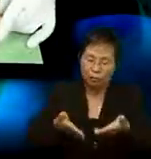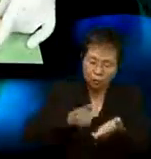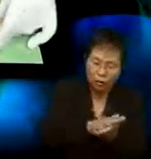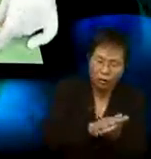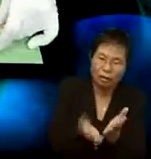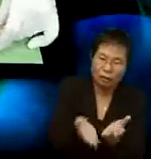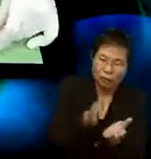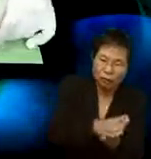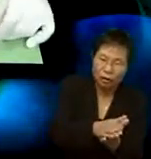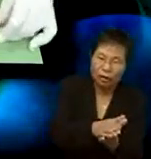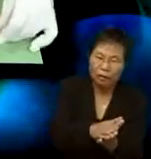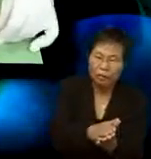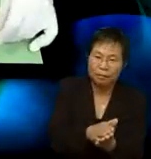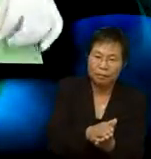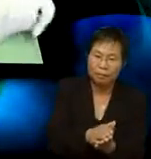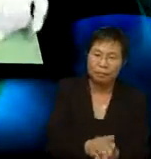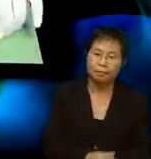once.